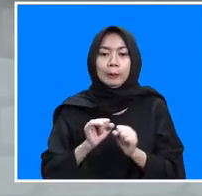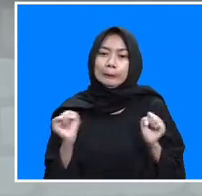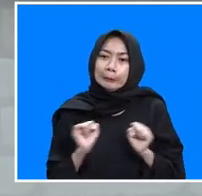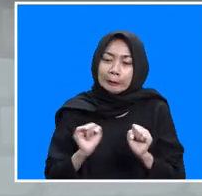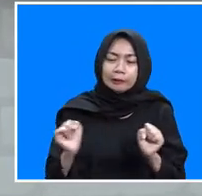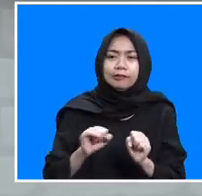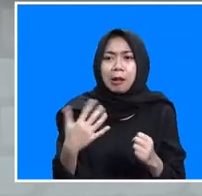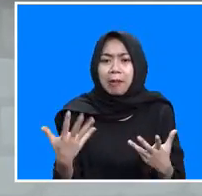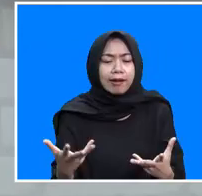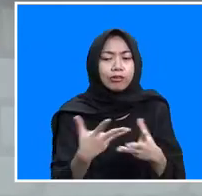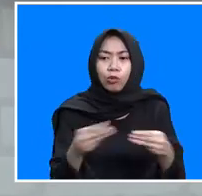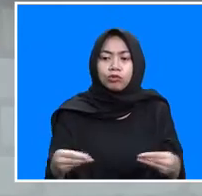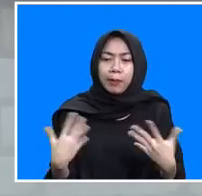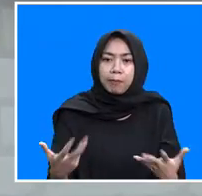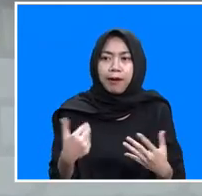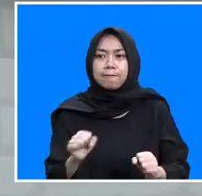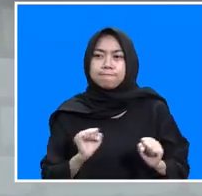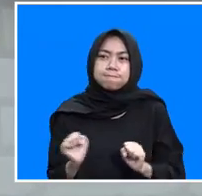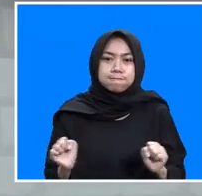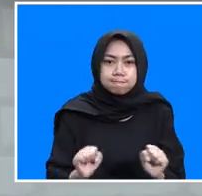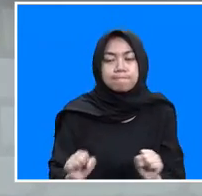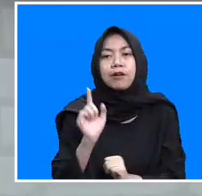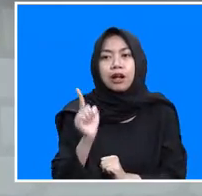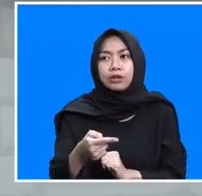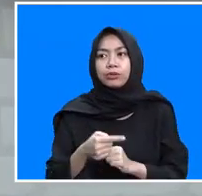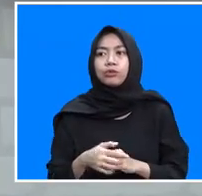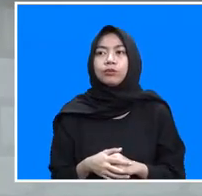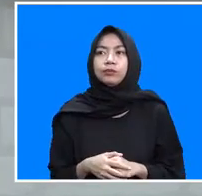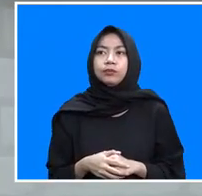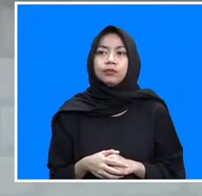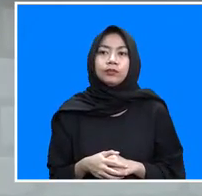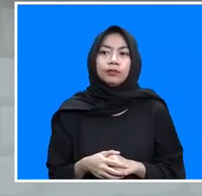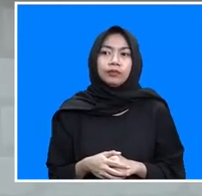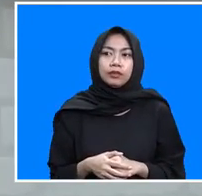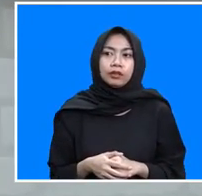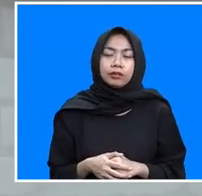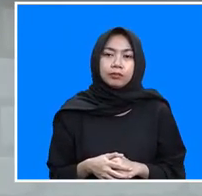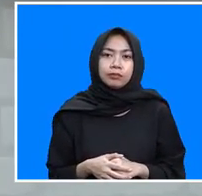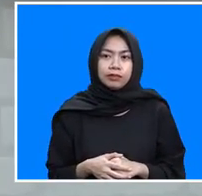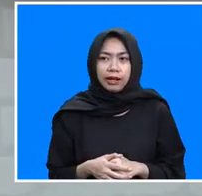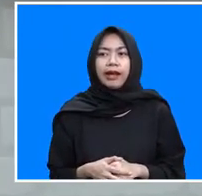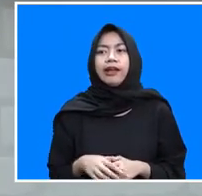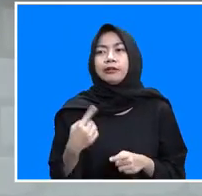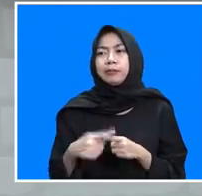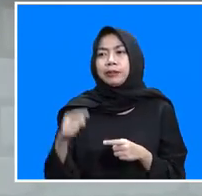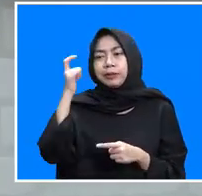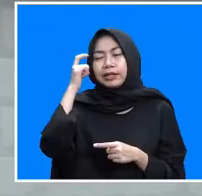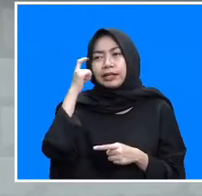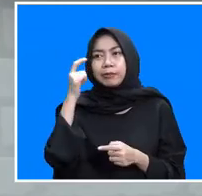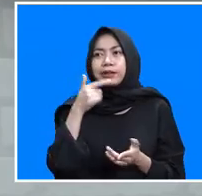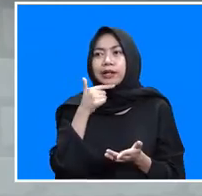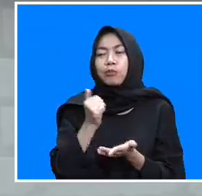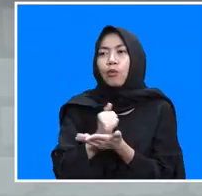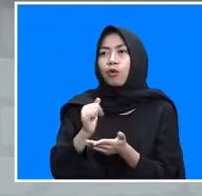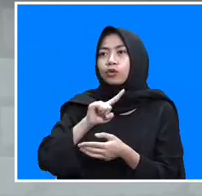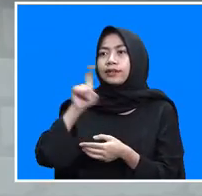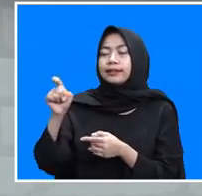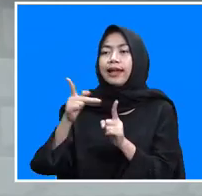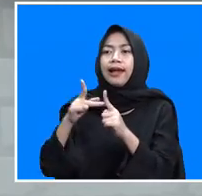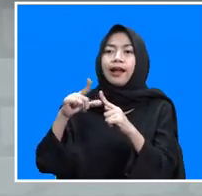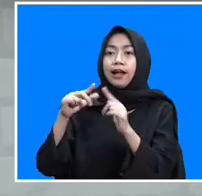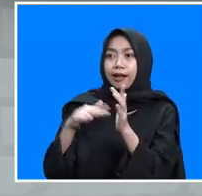Now, protecting the most vulnerable groups, right? I think both Mr. Han and Ms. Catherine mentioned about this. Mr. Han, let me go back to